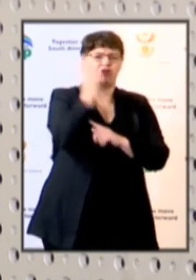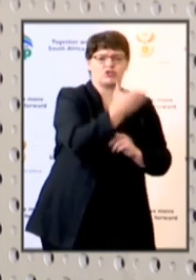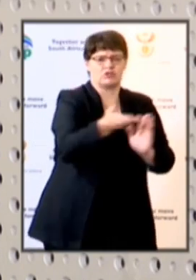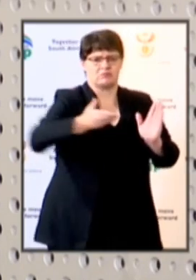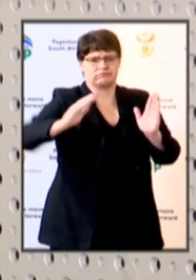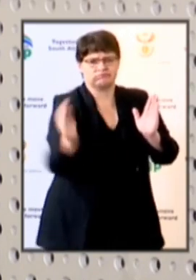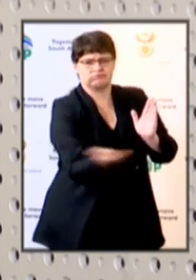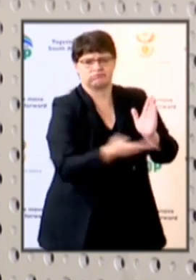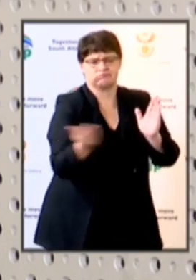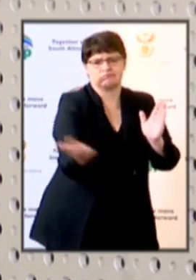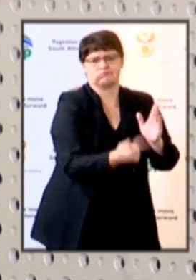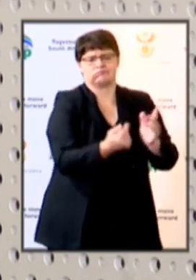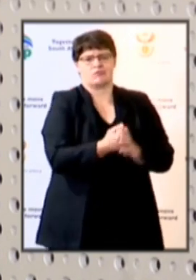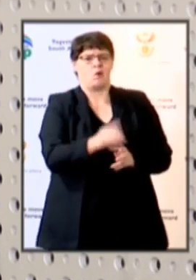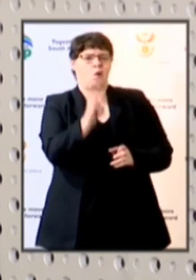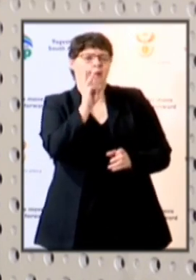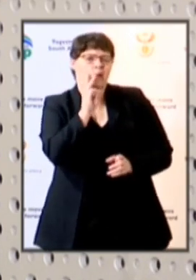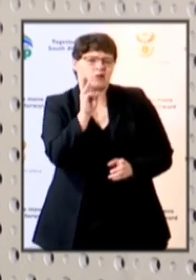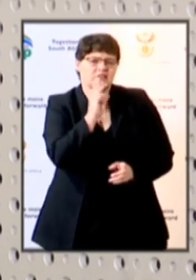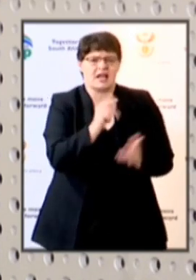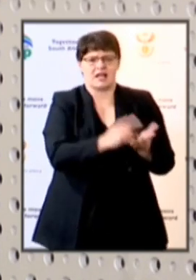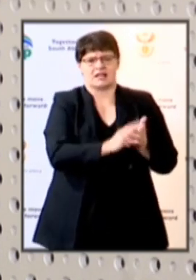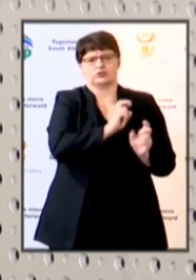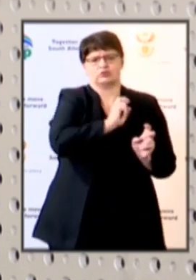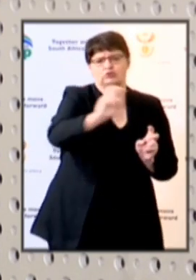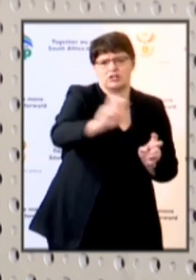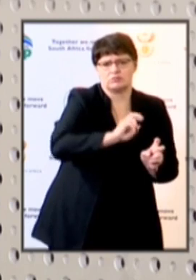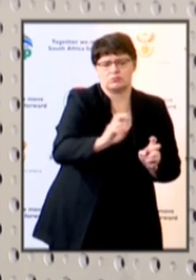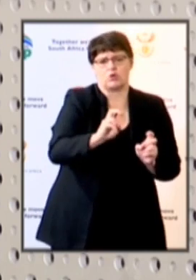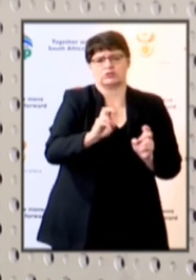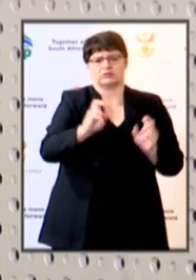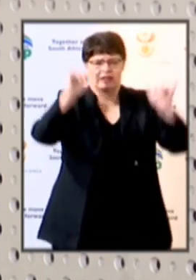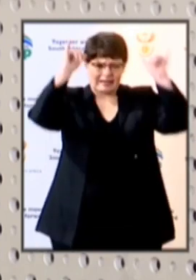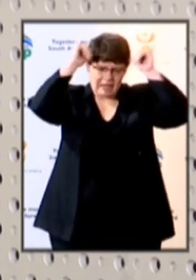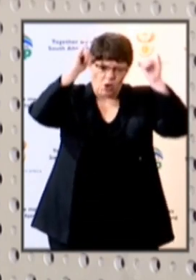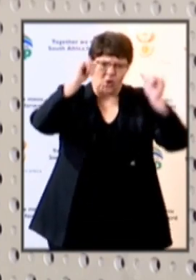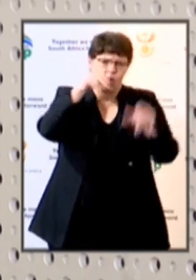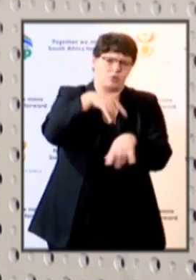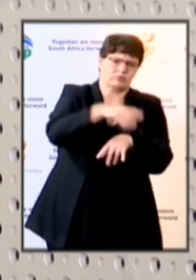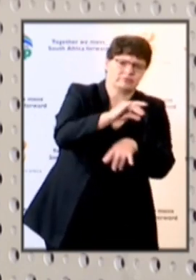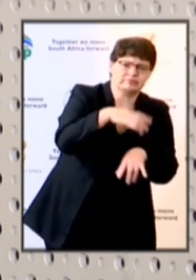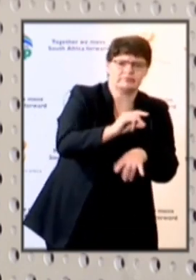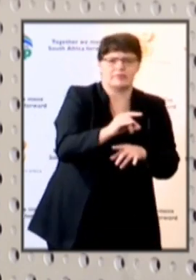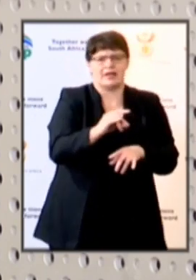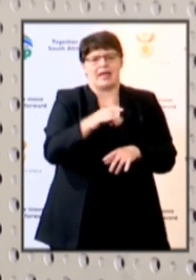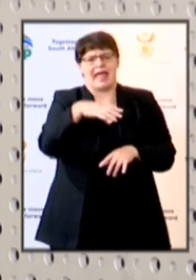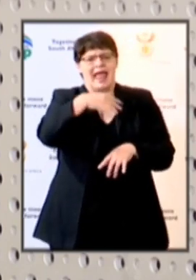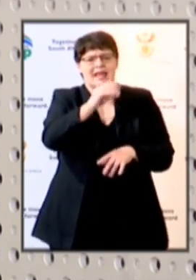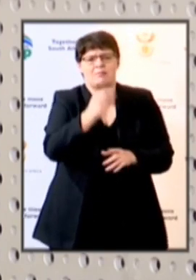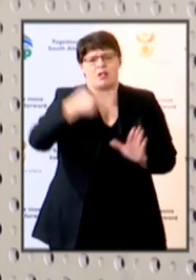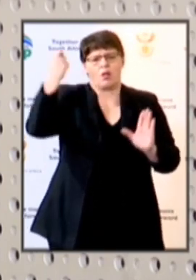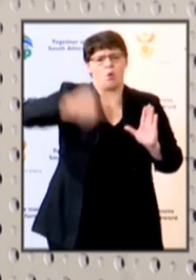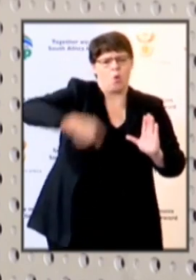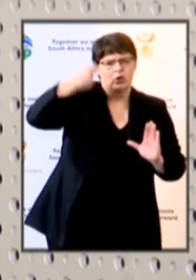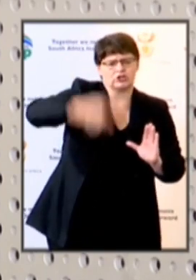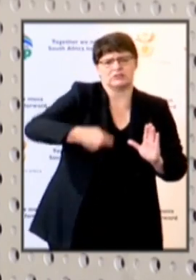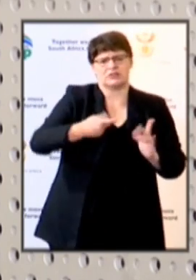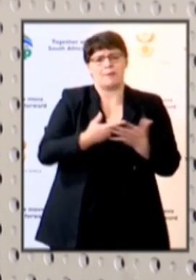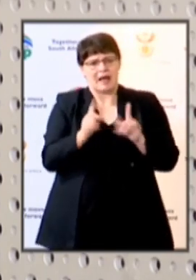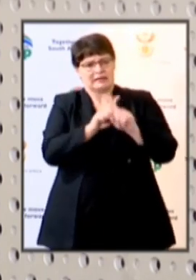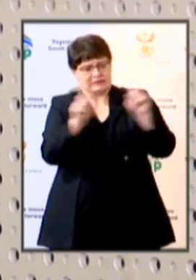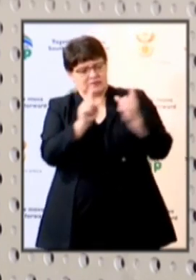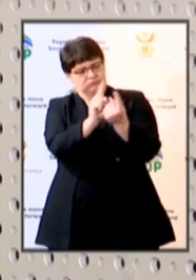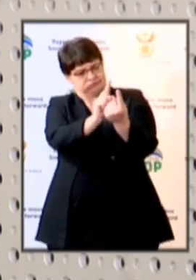as well as horticulture, the transport of livestock and animal auctions, of course, under clear